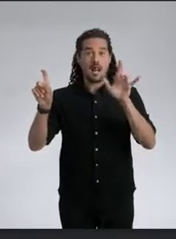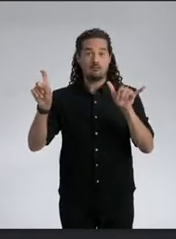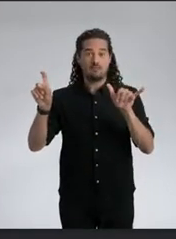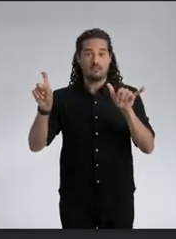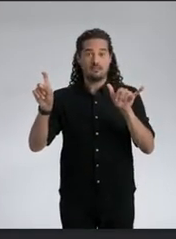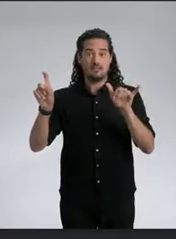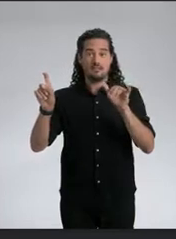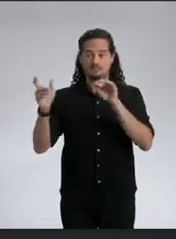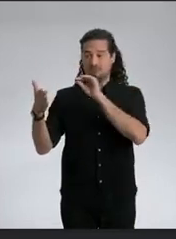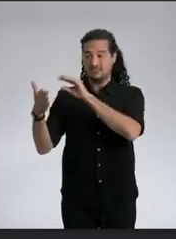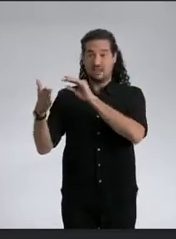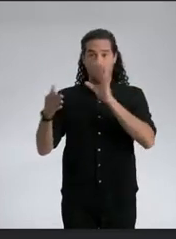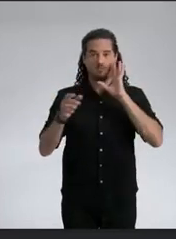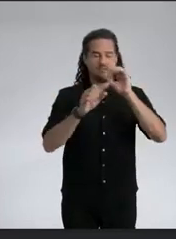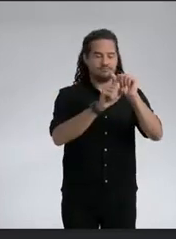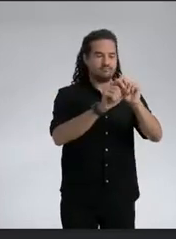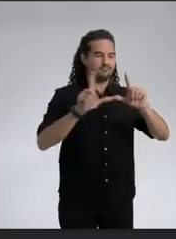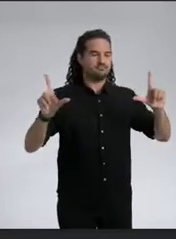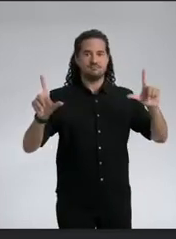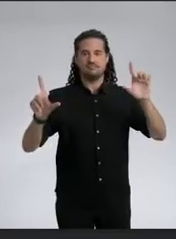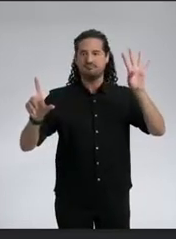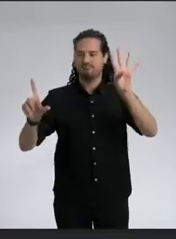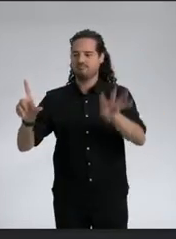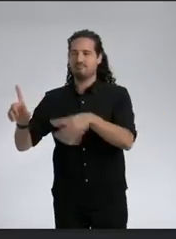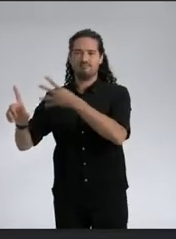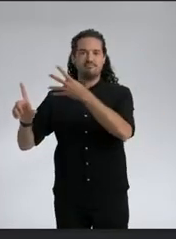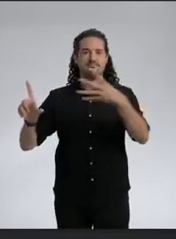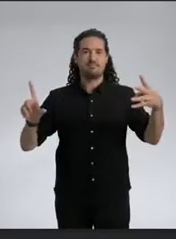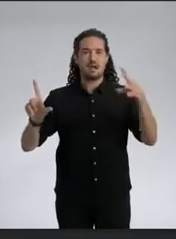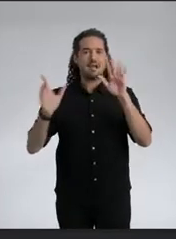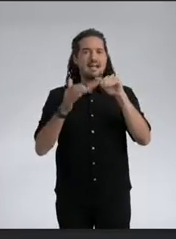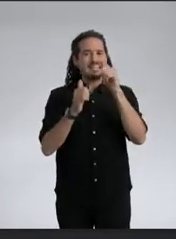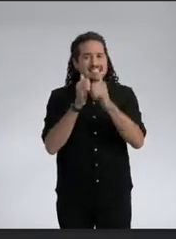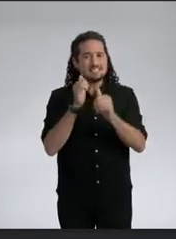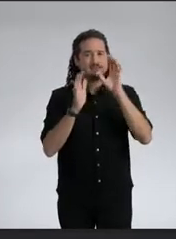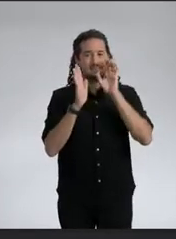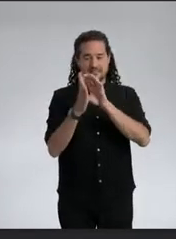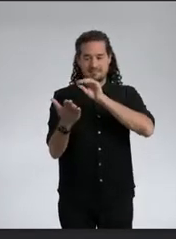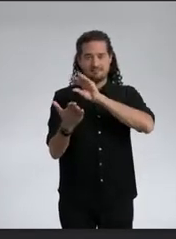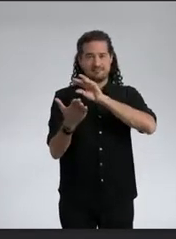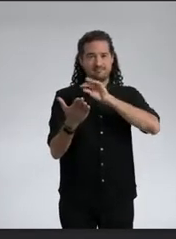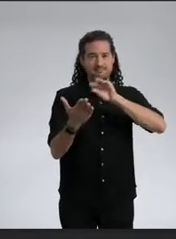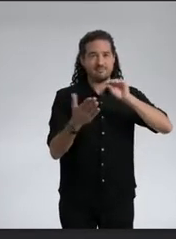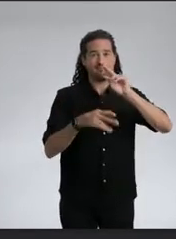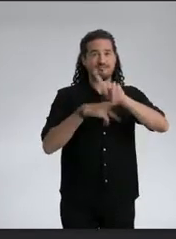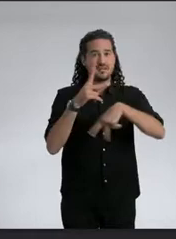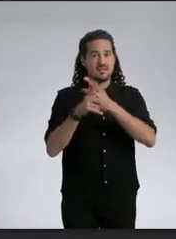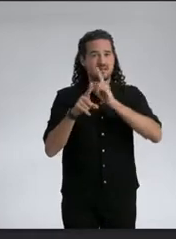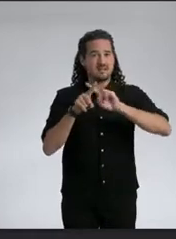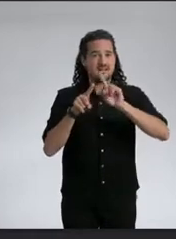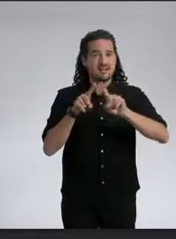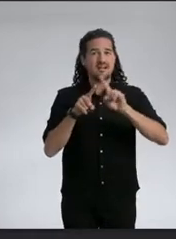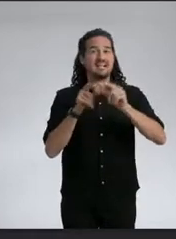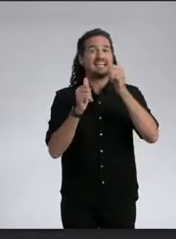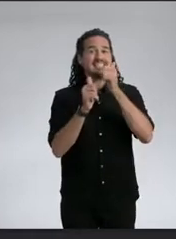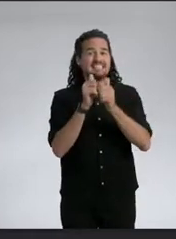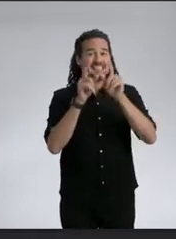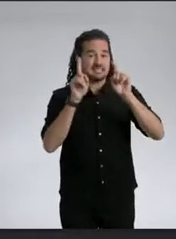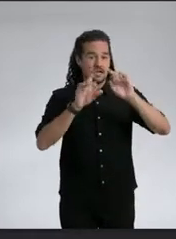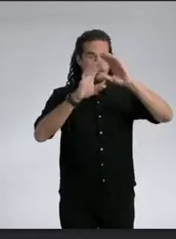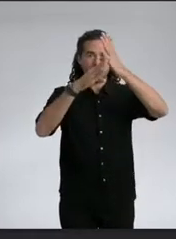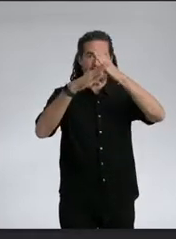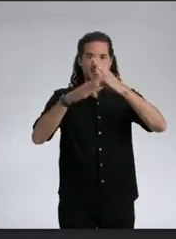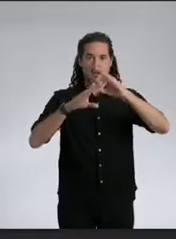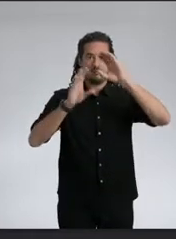are displayed in every variation, and images from each test presented together. I can zoom